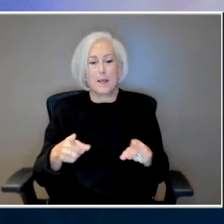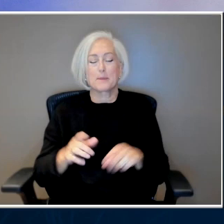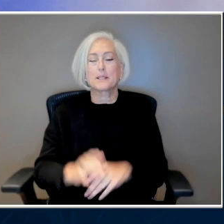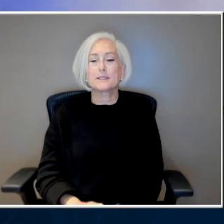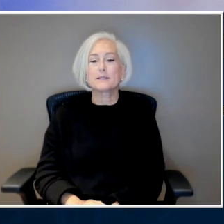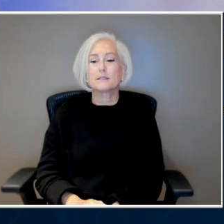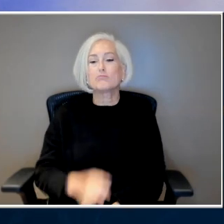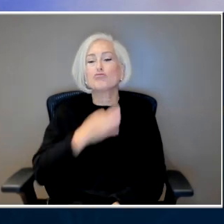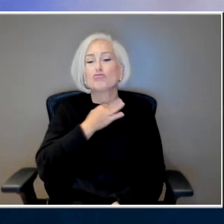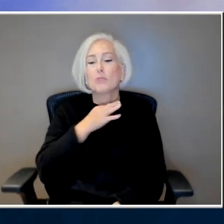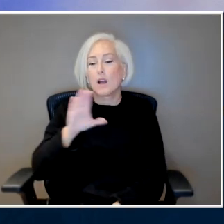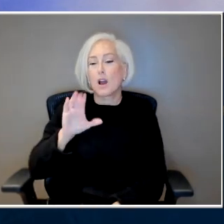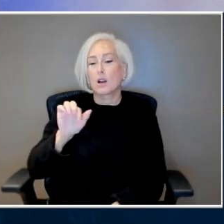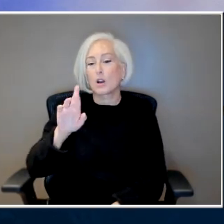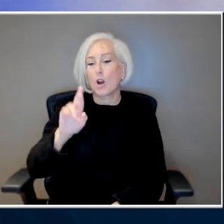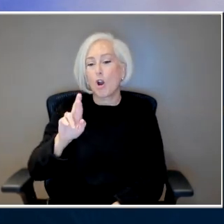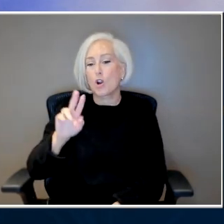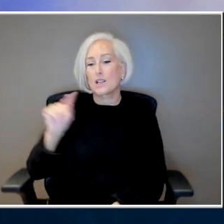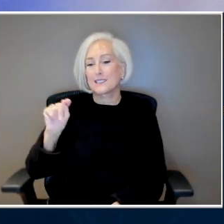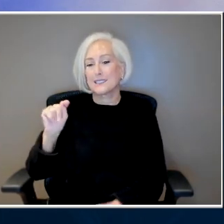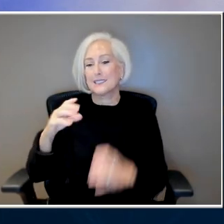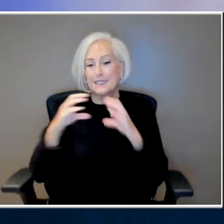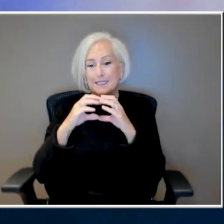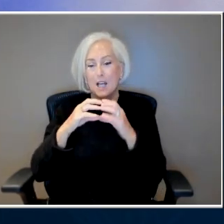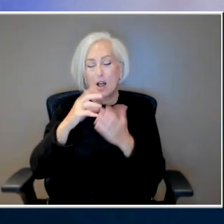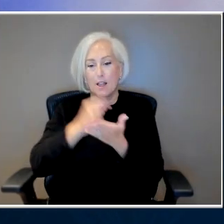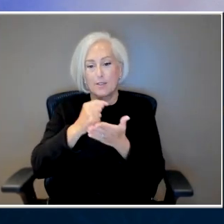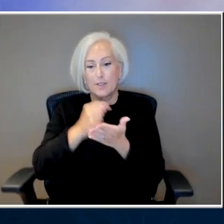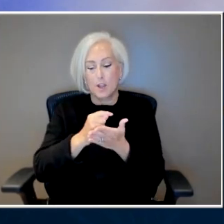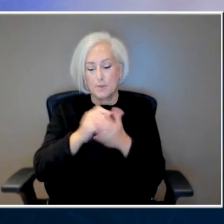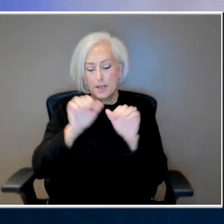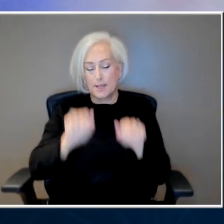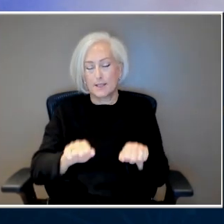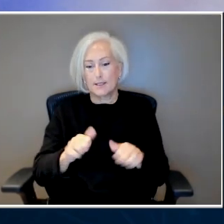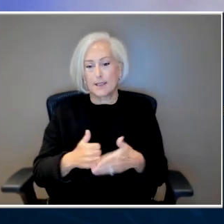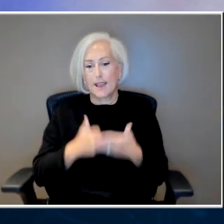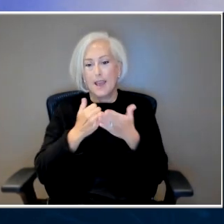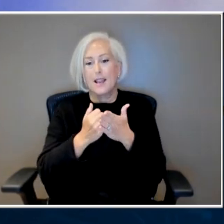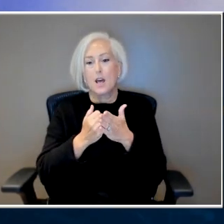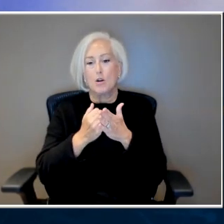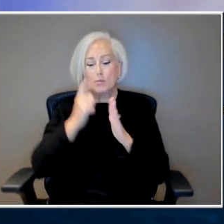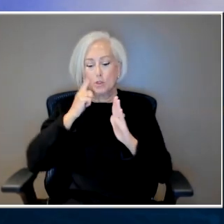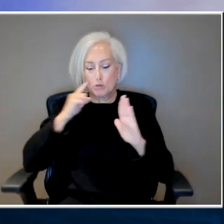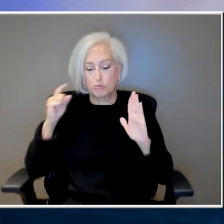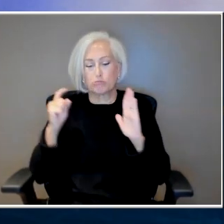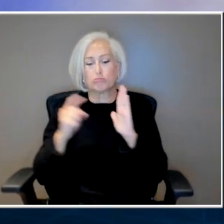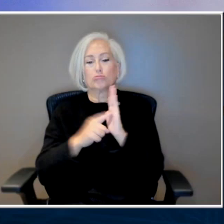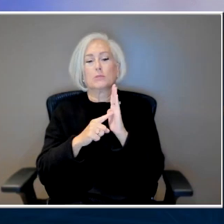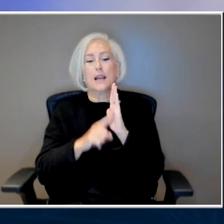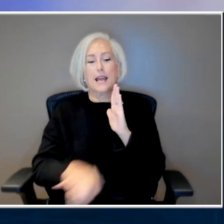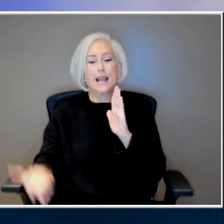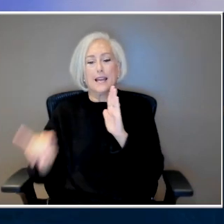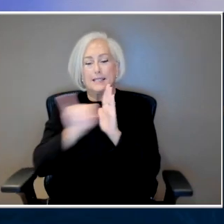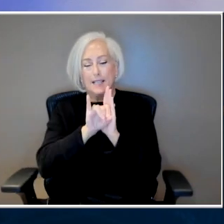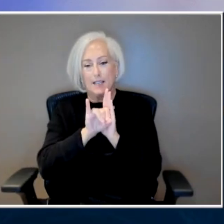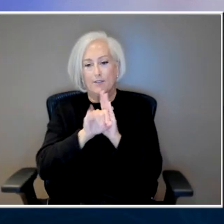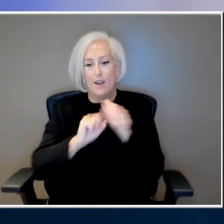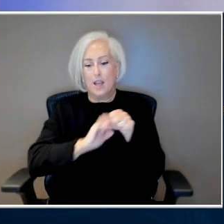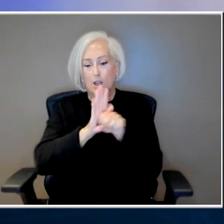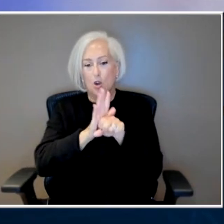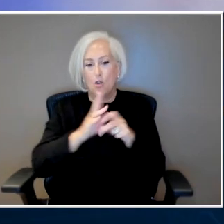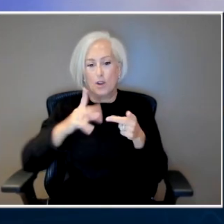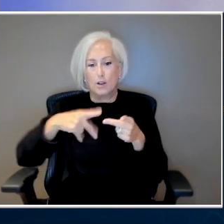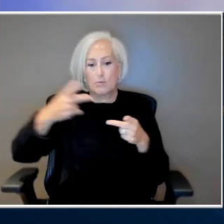can help us learn how to identify and target the COVID proteins and help us fight them, or does that mostly work for